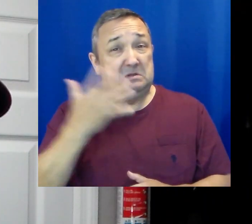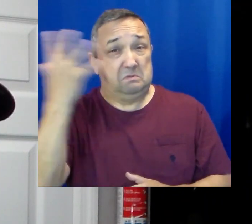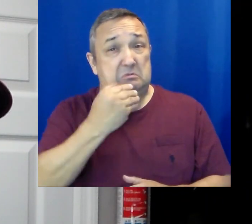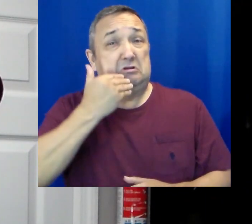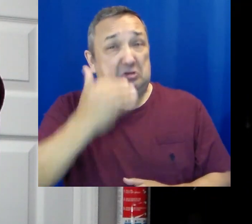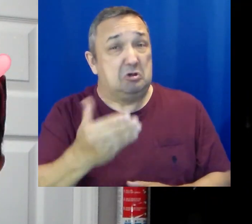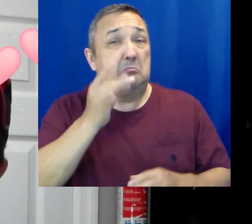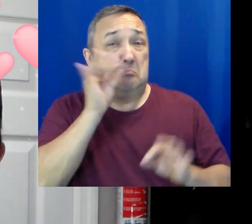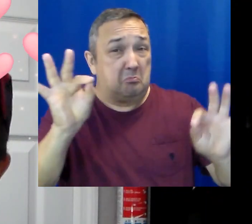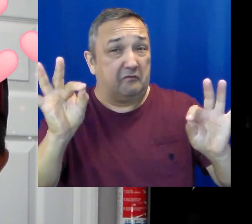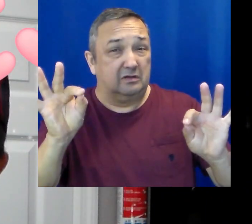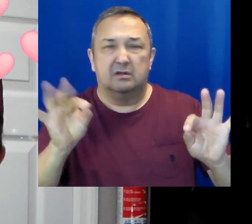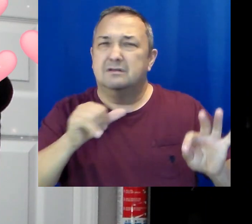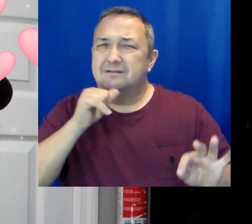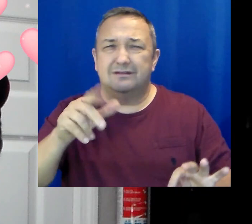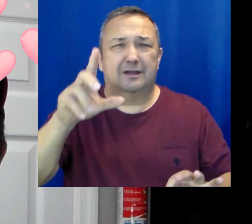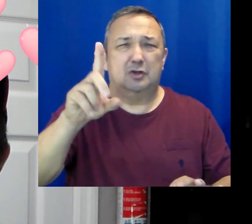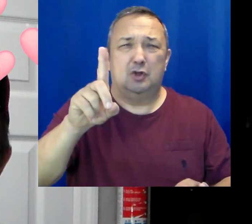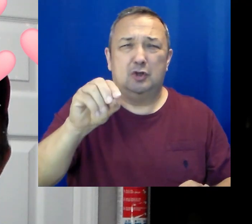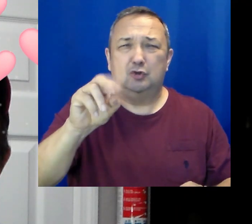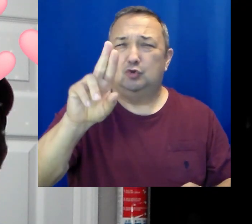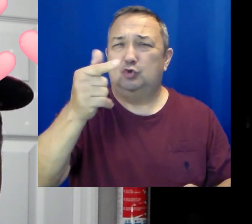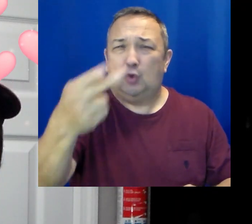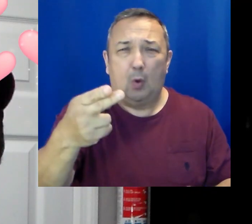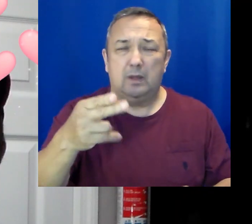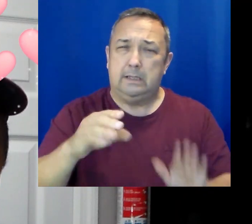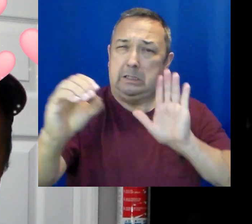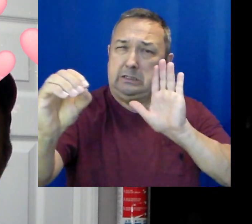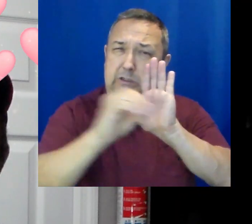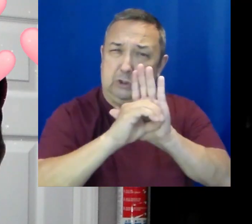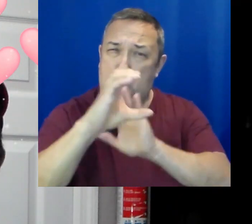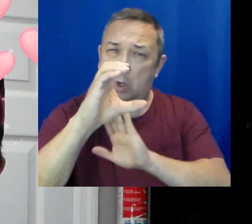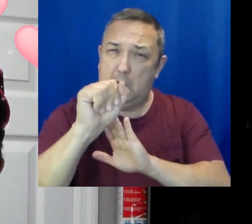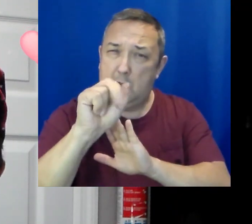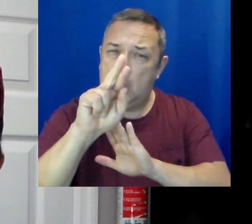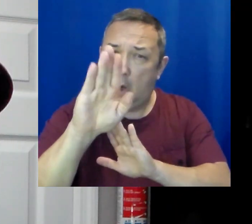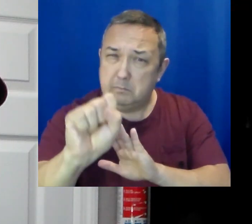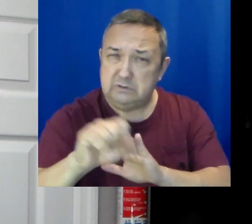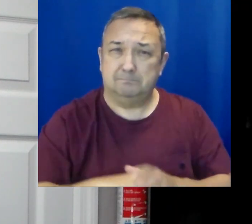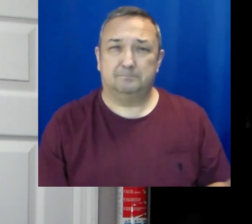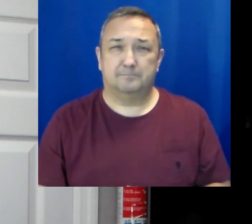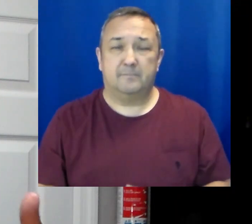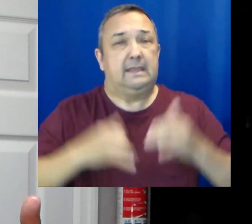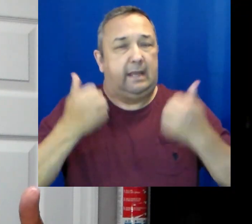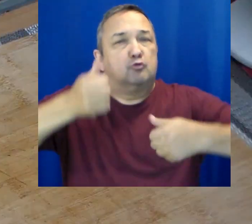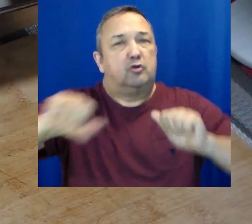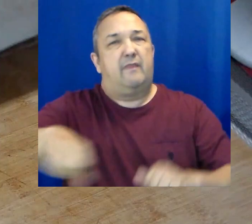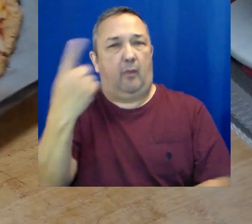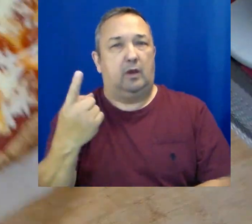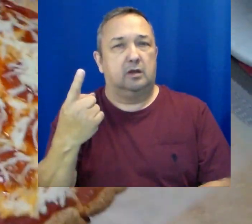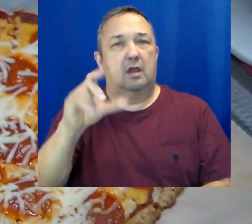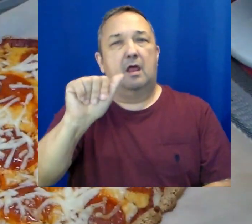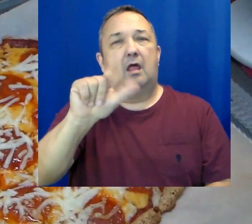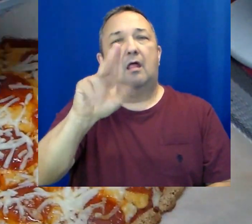This chicken crust pizza tastes really great. It's not a dough at all, and this has 0 carbs. Now let's try the